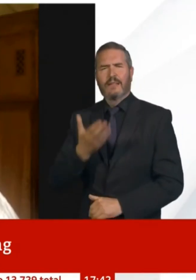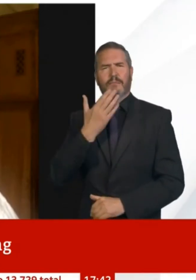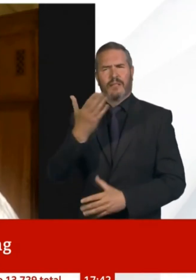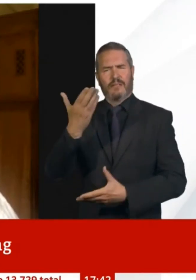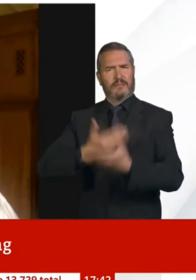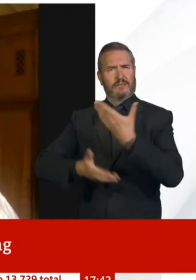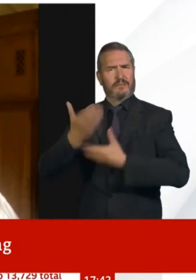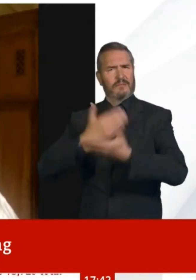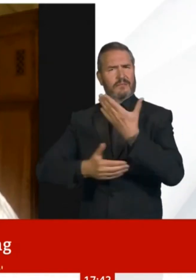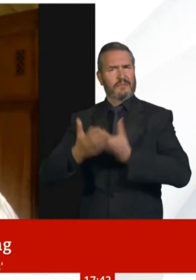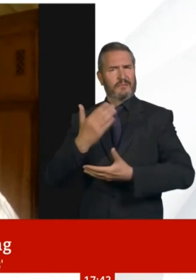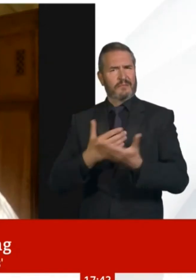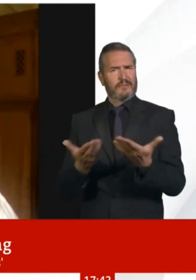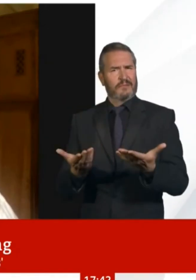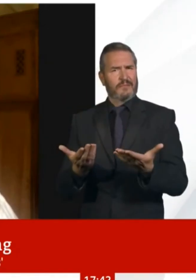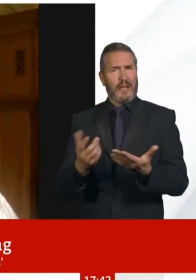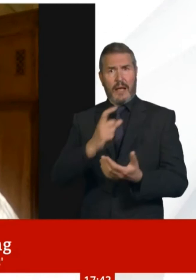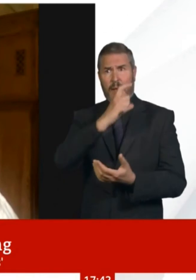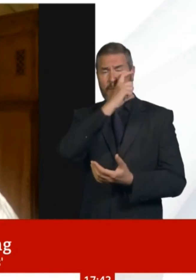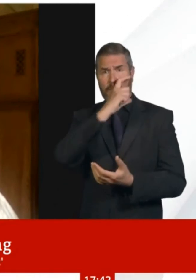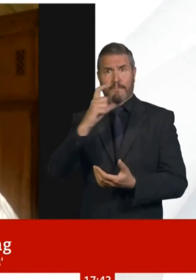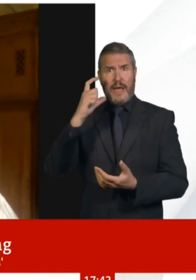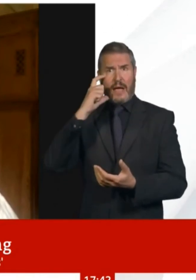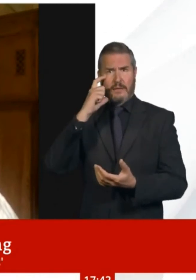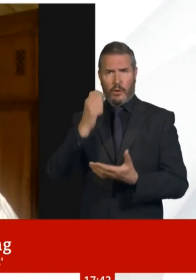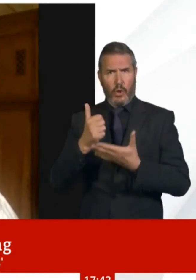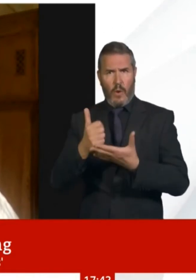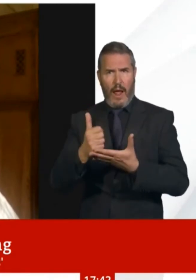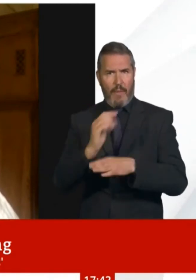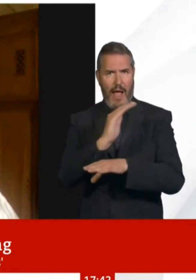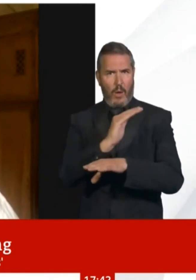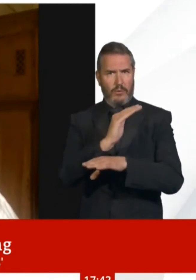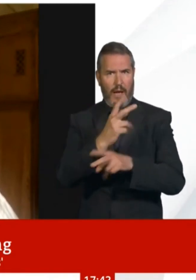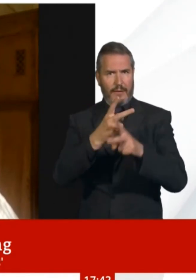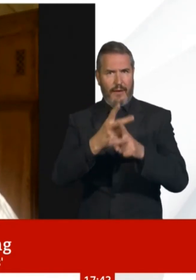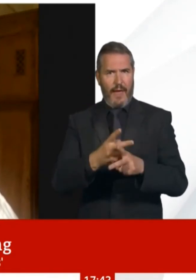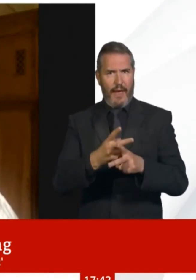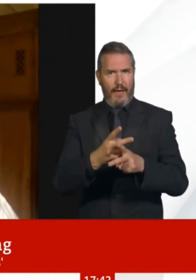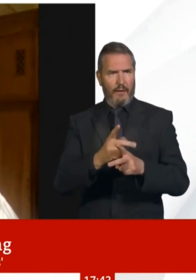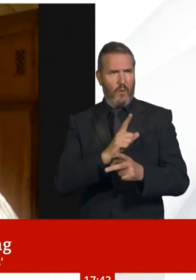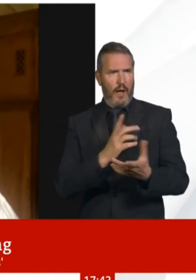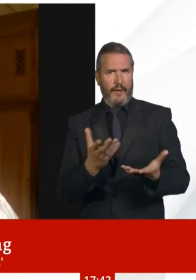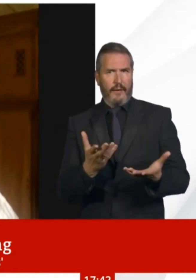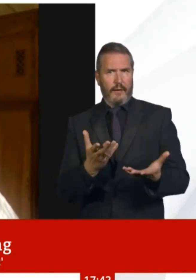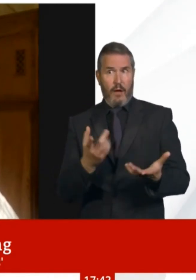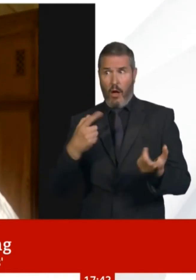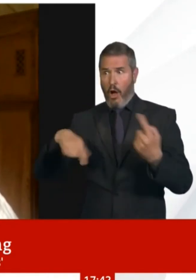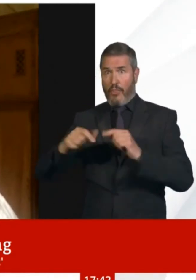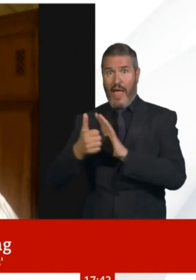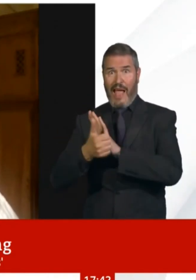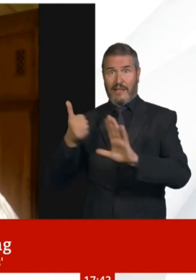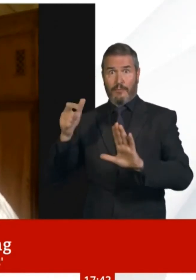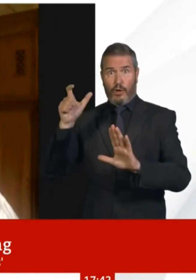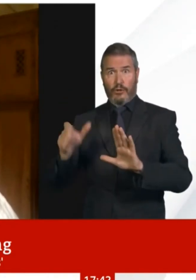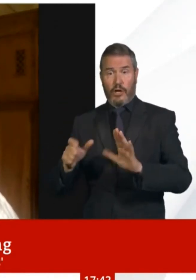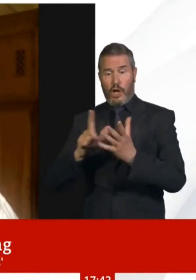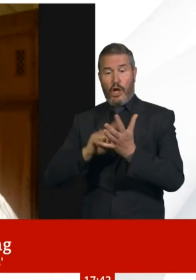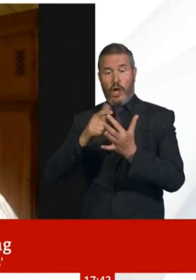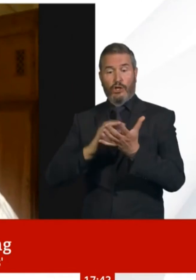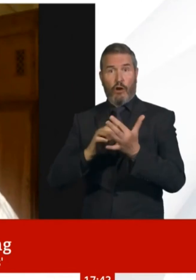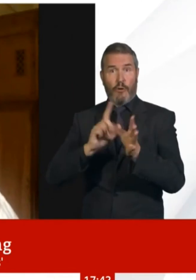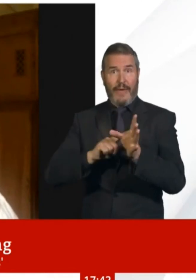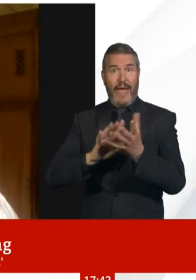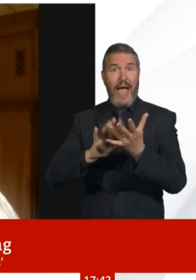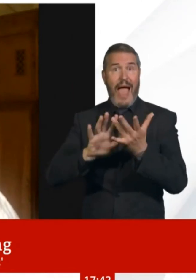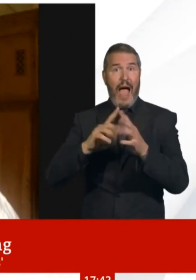the government's line that masks are no help outside a care setting, because it's being challenged by experts like Jeremy Howard and Jeremy